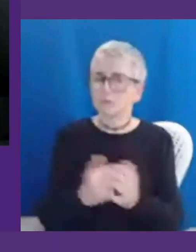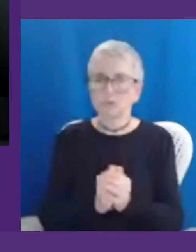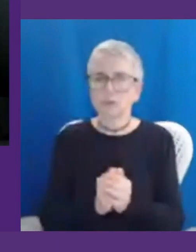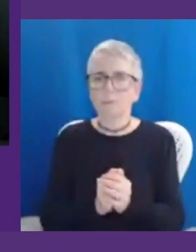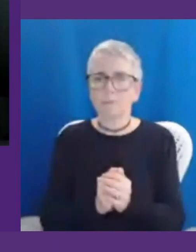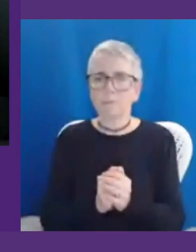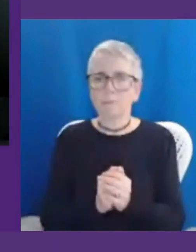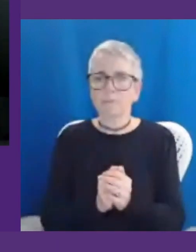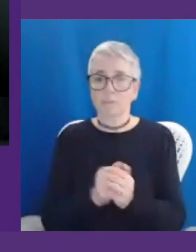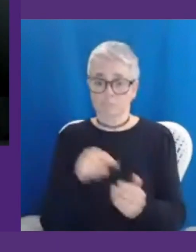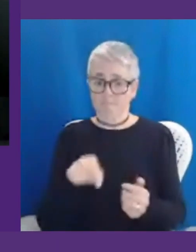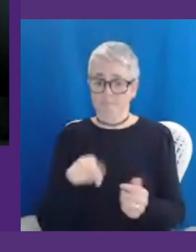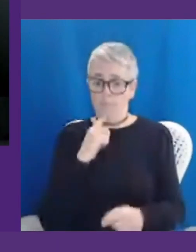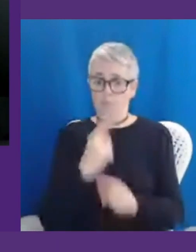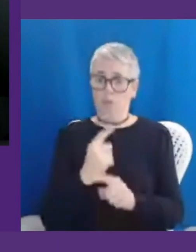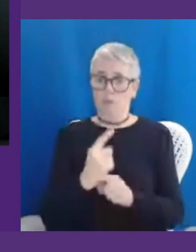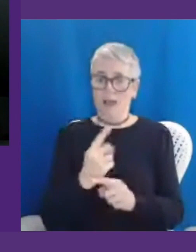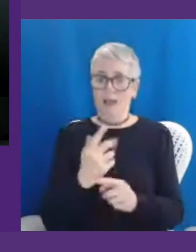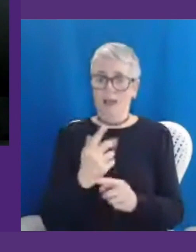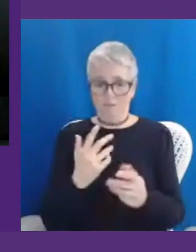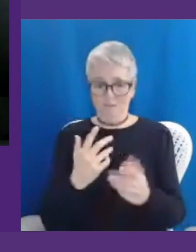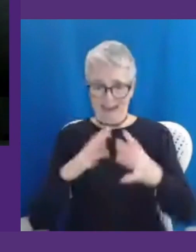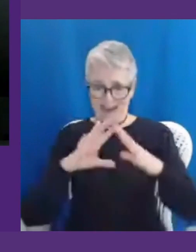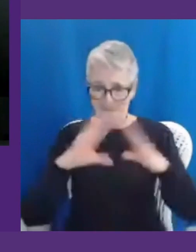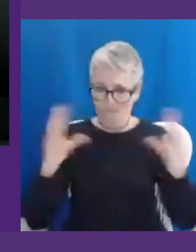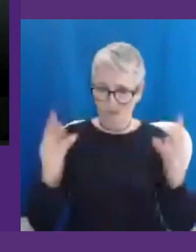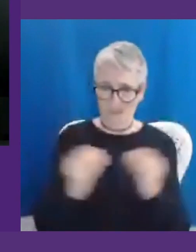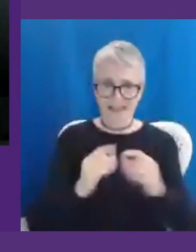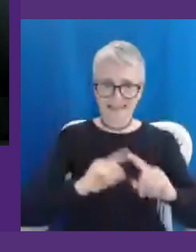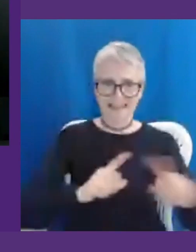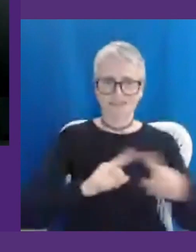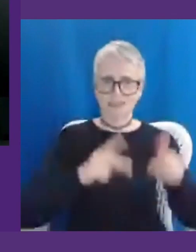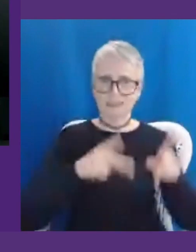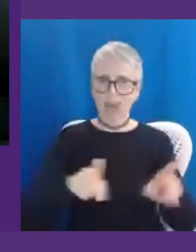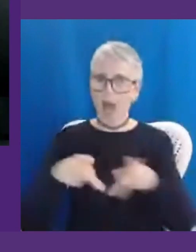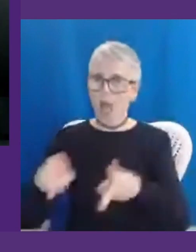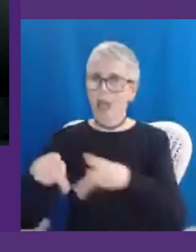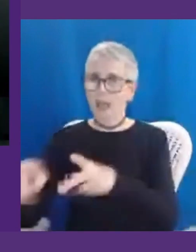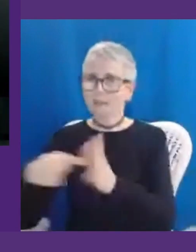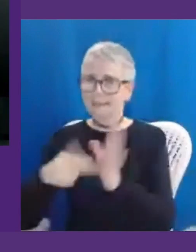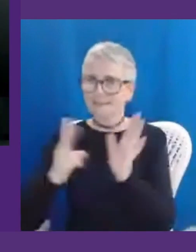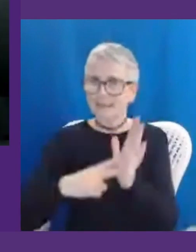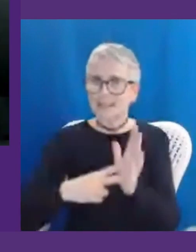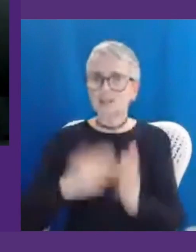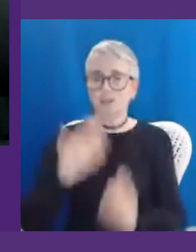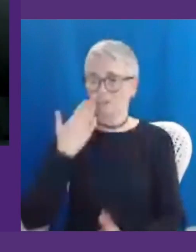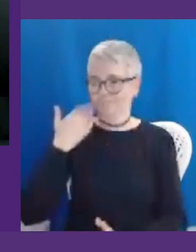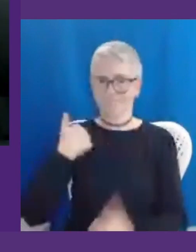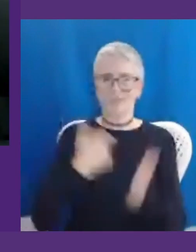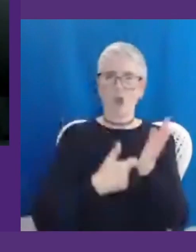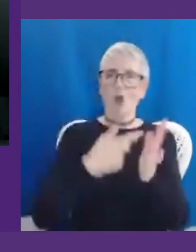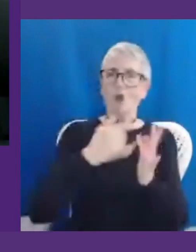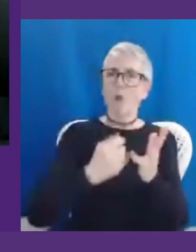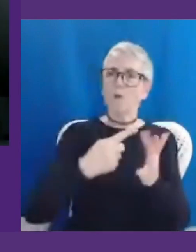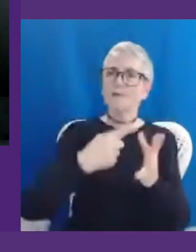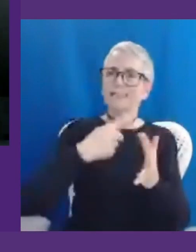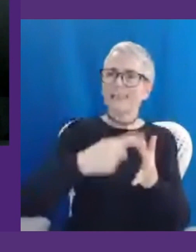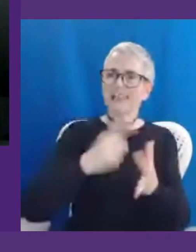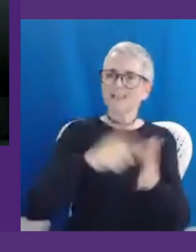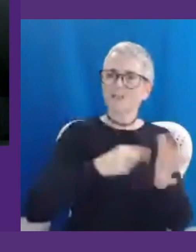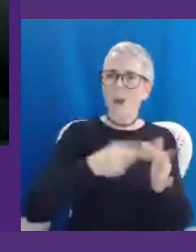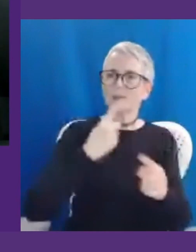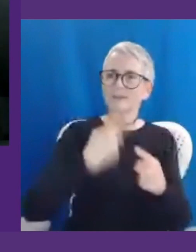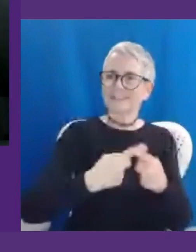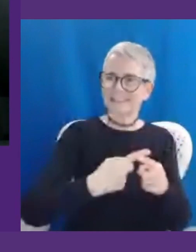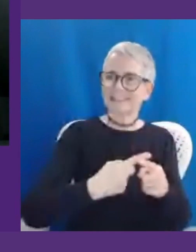has been demonstrated in some of our recent programming, like Crazy Drone's Trip Hazard, Living Wild with Sophie Morgan, and a hard-hitting documentary about